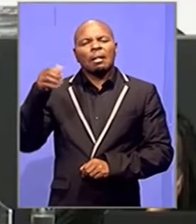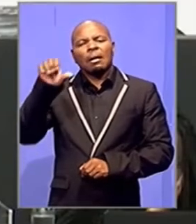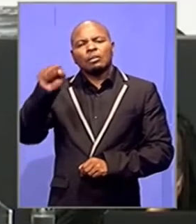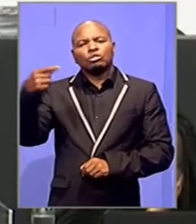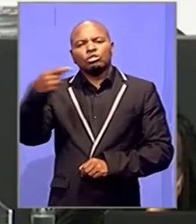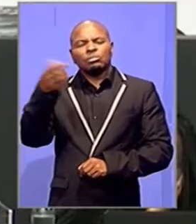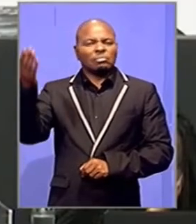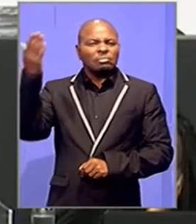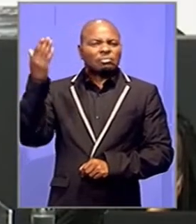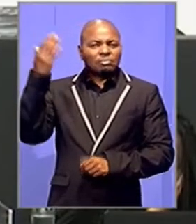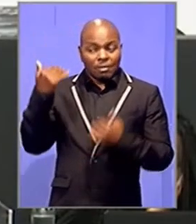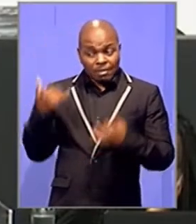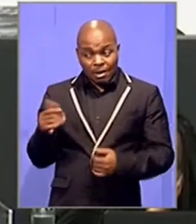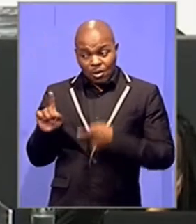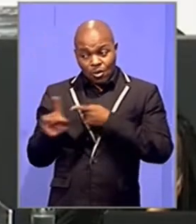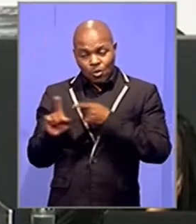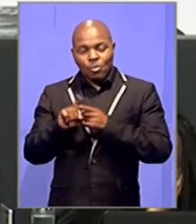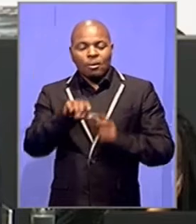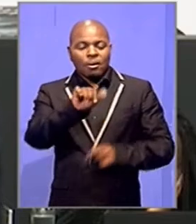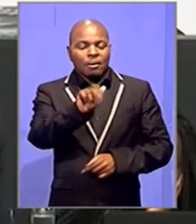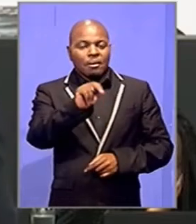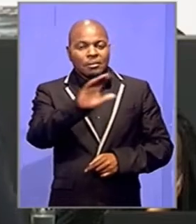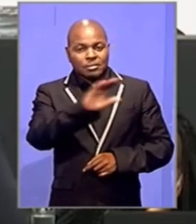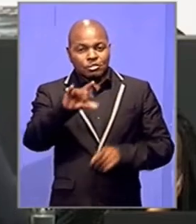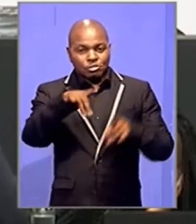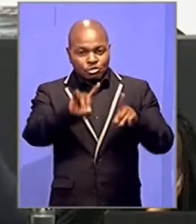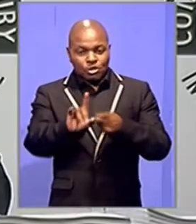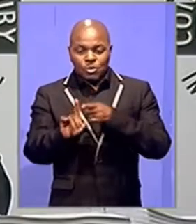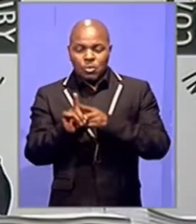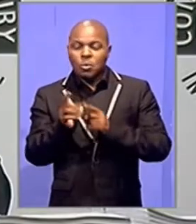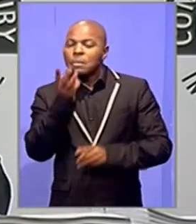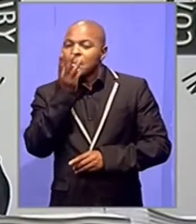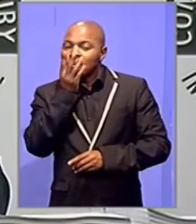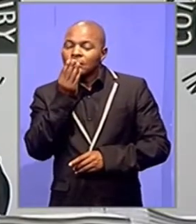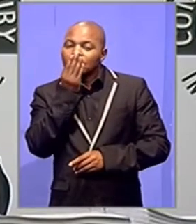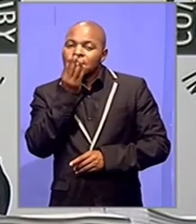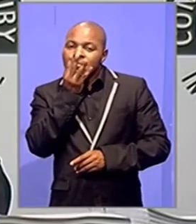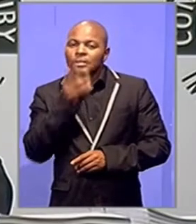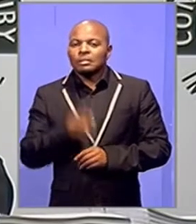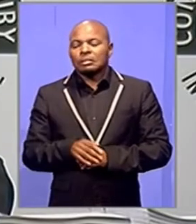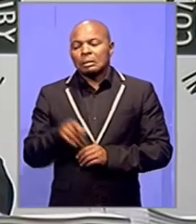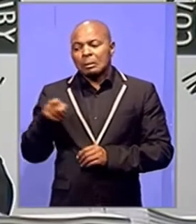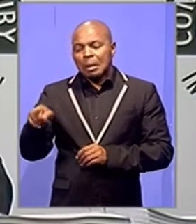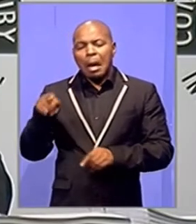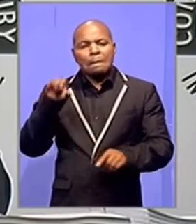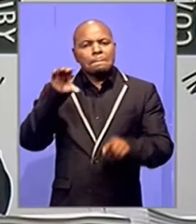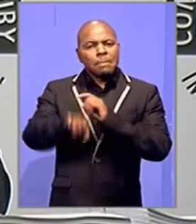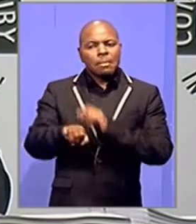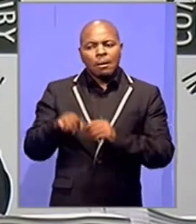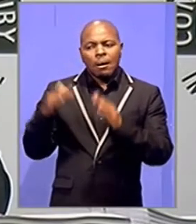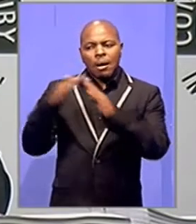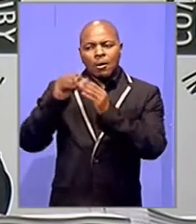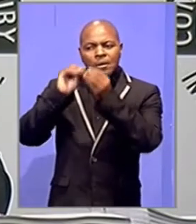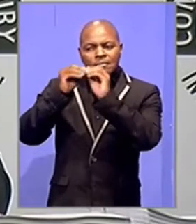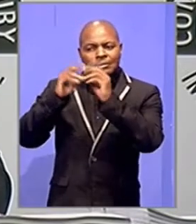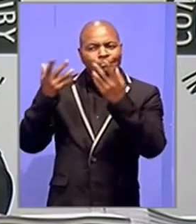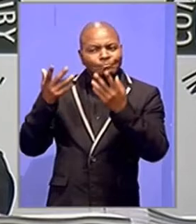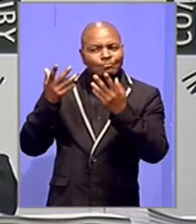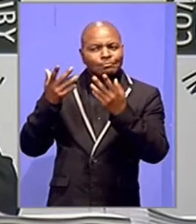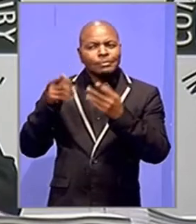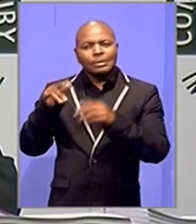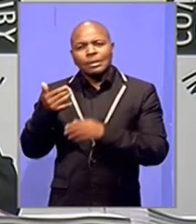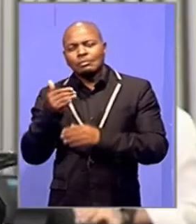wa mehleng eo ha jwale e le modulasetulo wa ANC Gwede Mantashe. Raporoto e phethetse ka hore ho na le pelaelo ya hore Mantashe